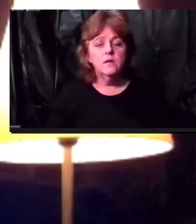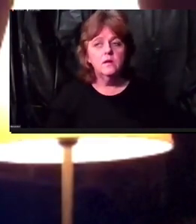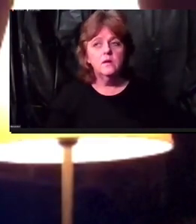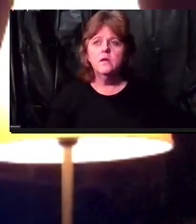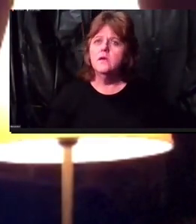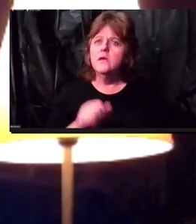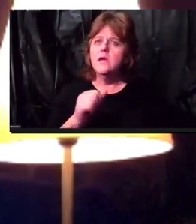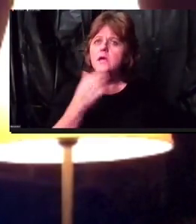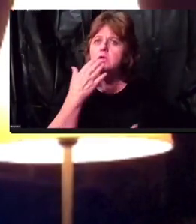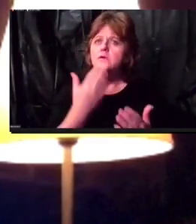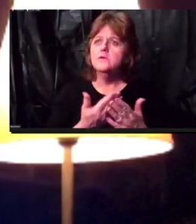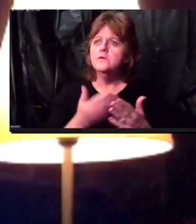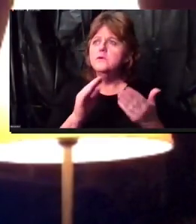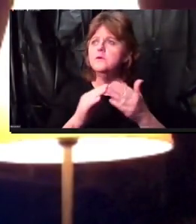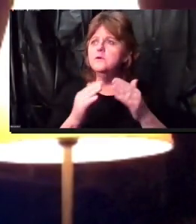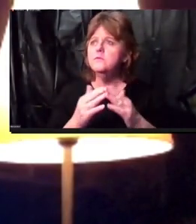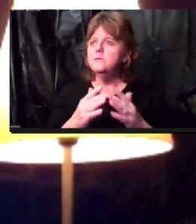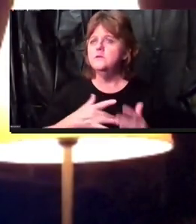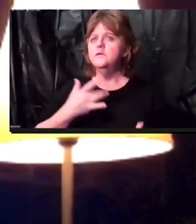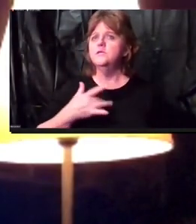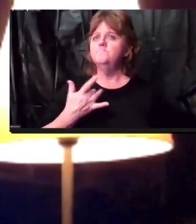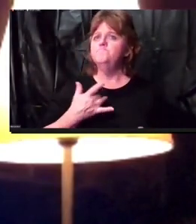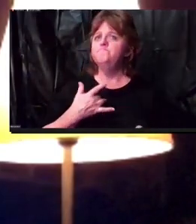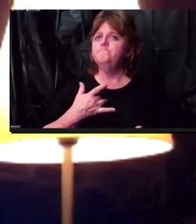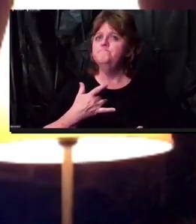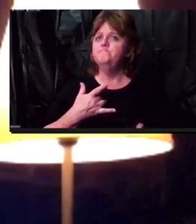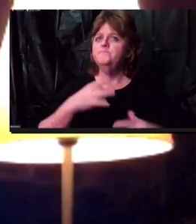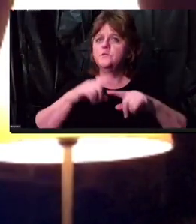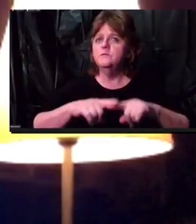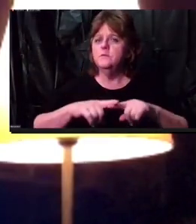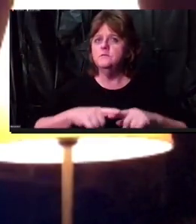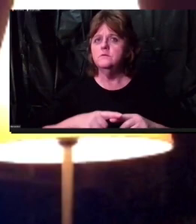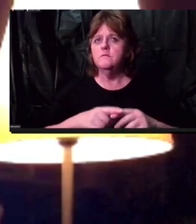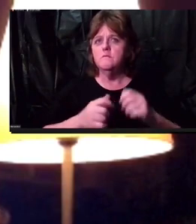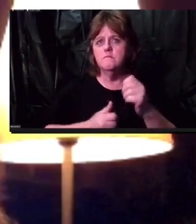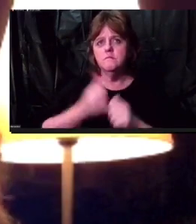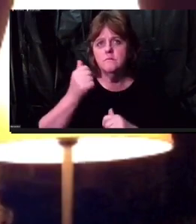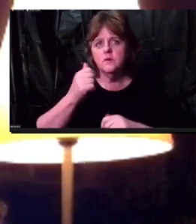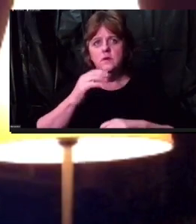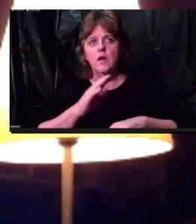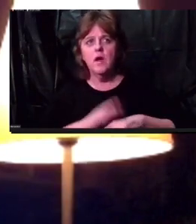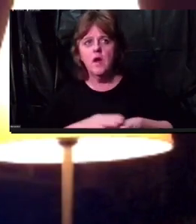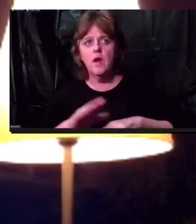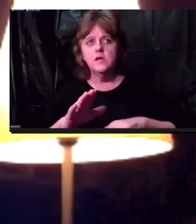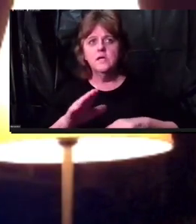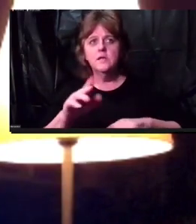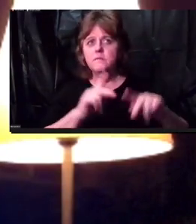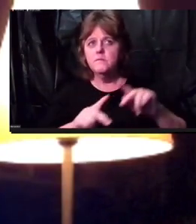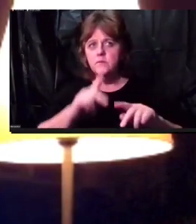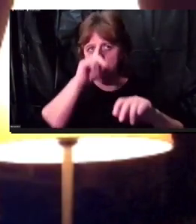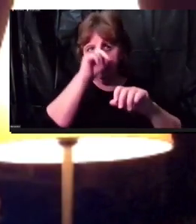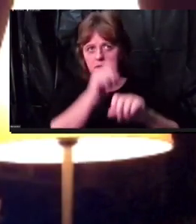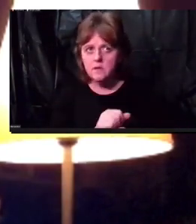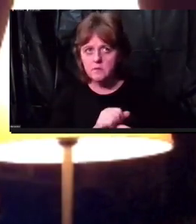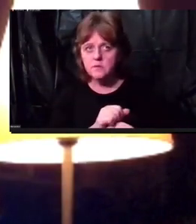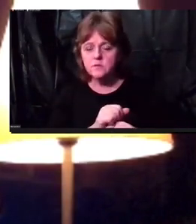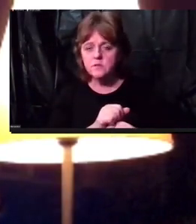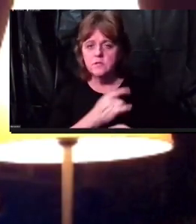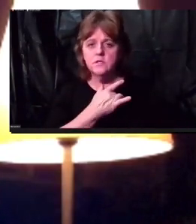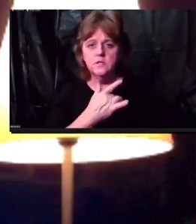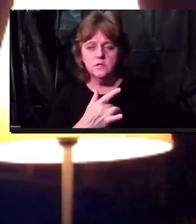a good community spirit depends very much on the general habit of the citizens of